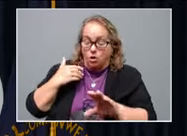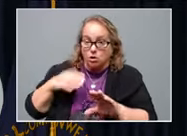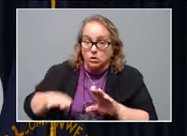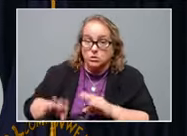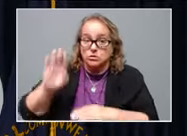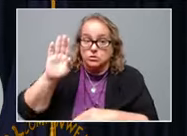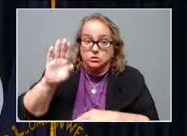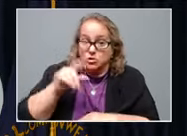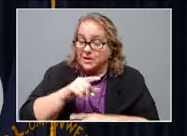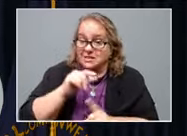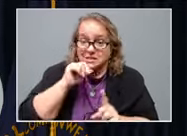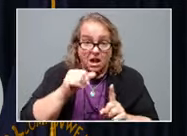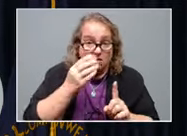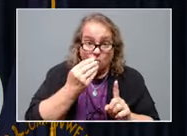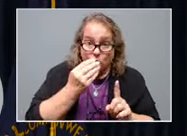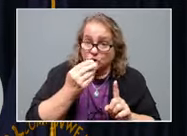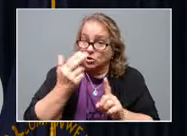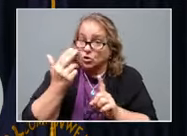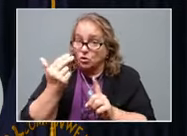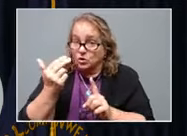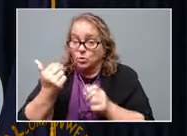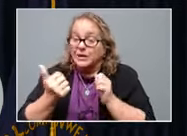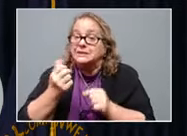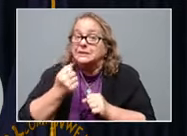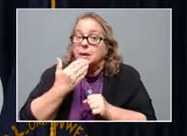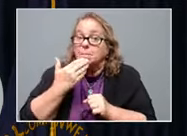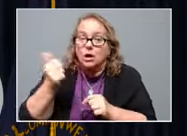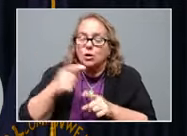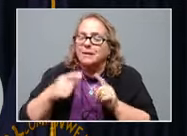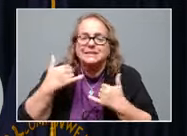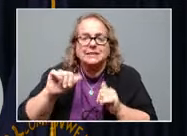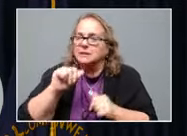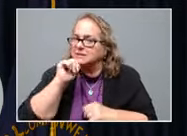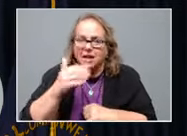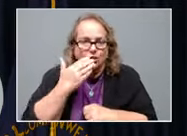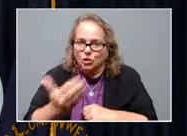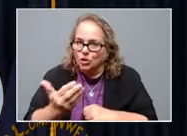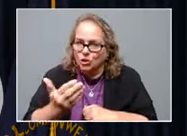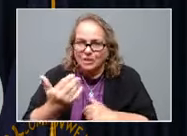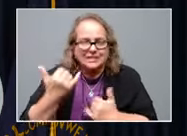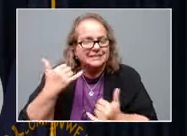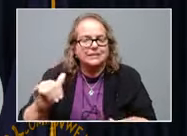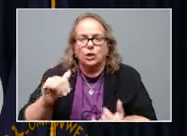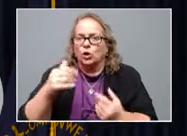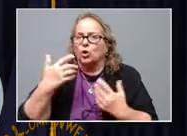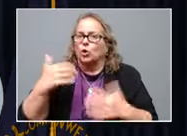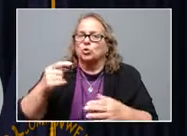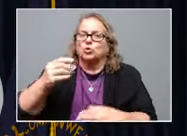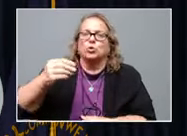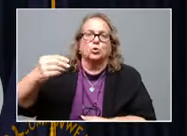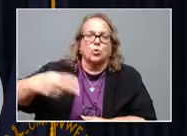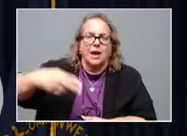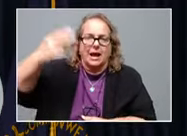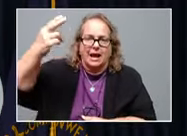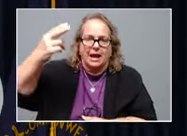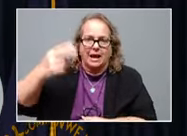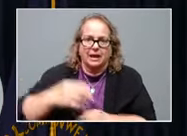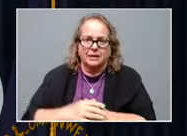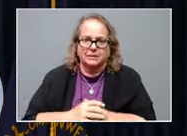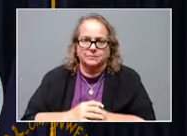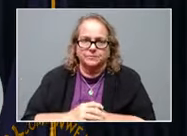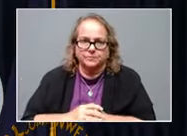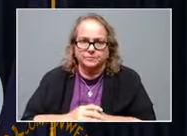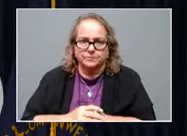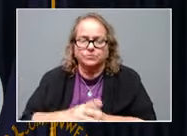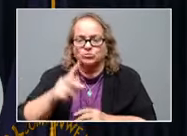or 13, which is better, it is not good because it's still far too high. Let's look at our stair-stepper